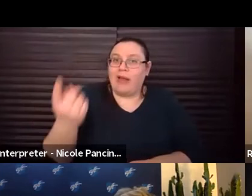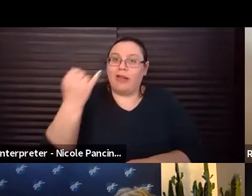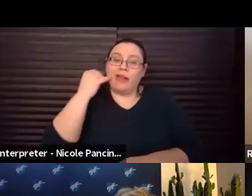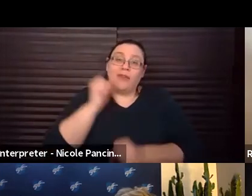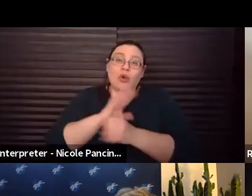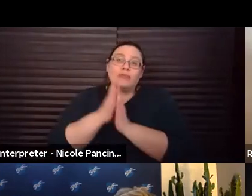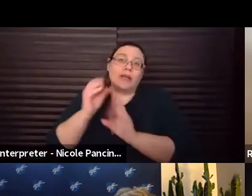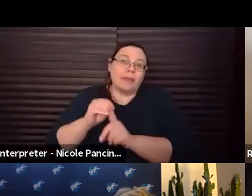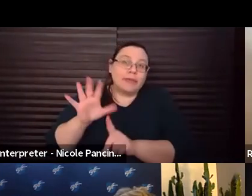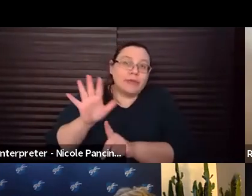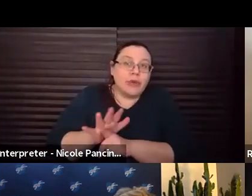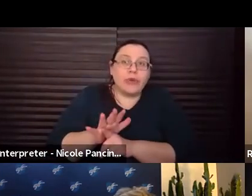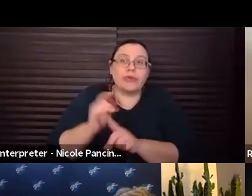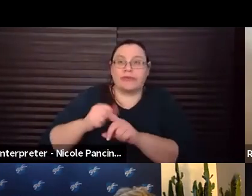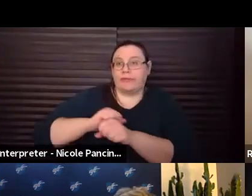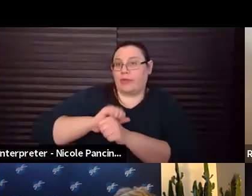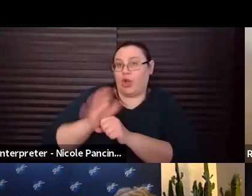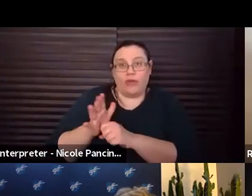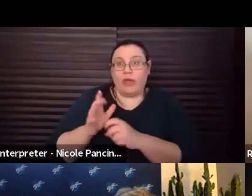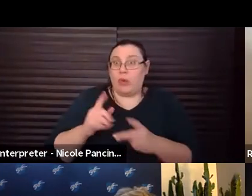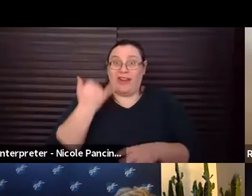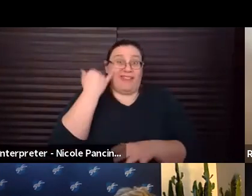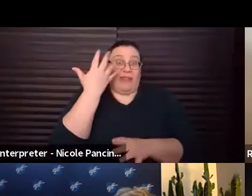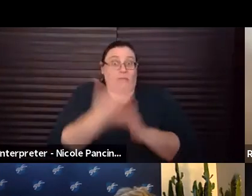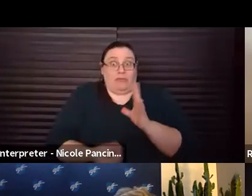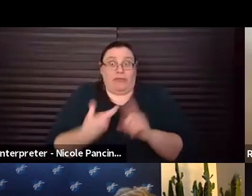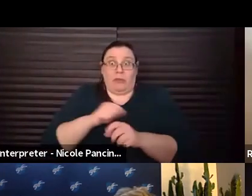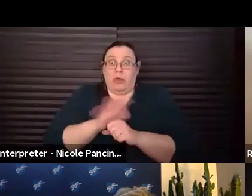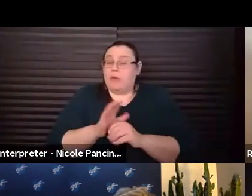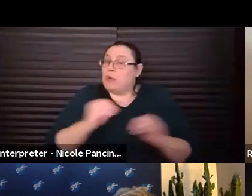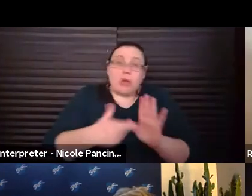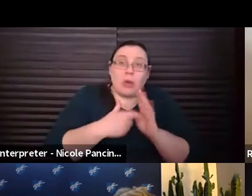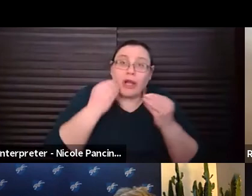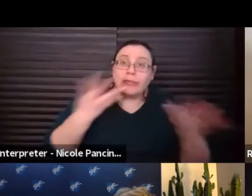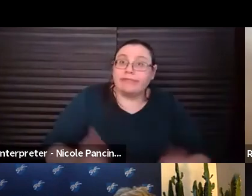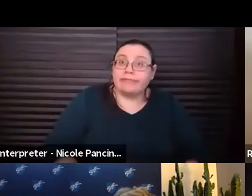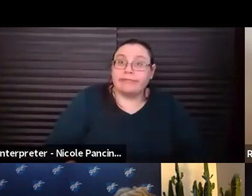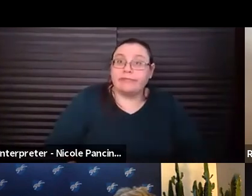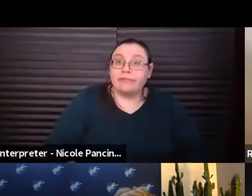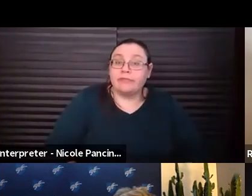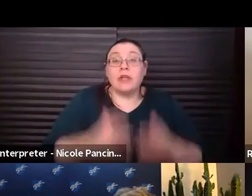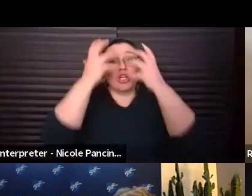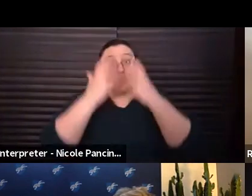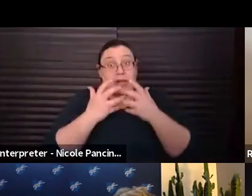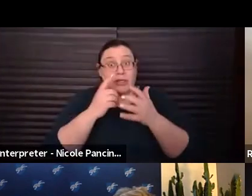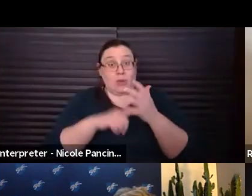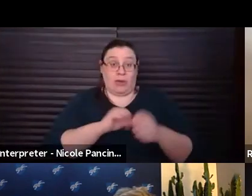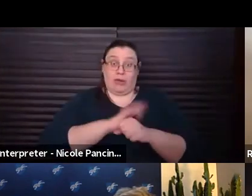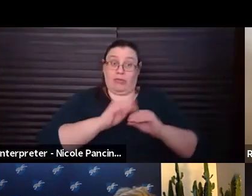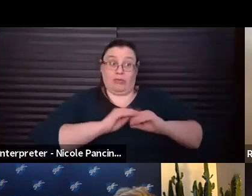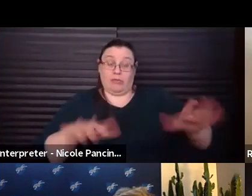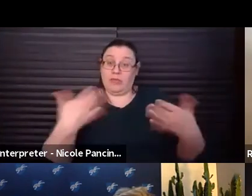exposed of COVID-19 or pass away from it. Tragically, what this pandemic has exposed is not